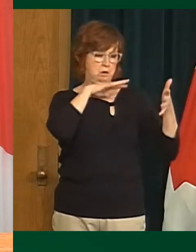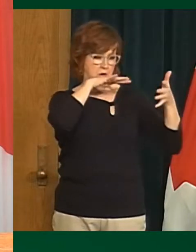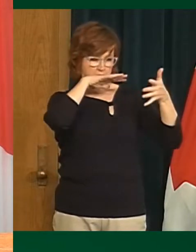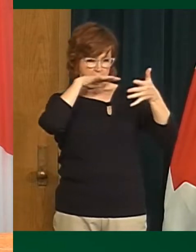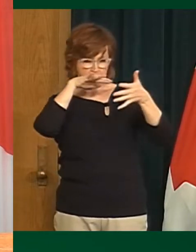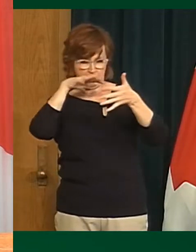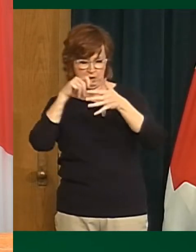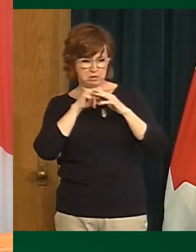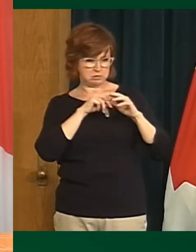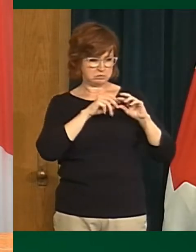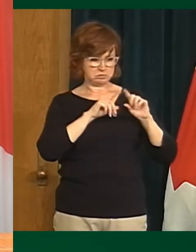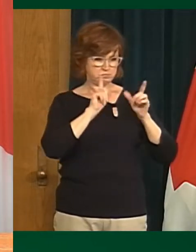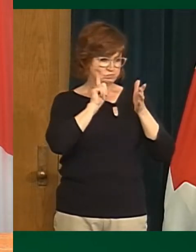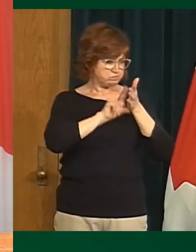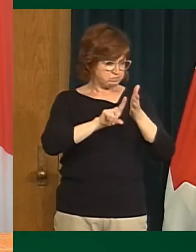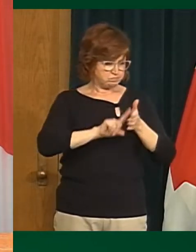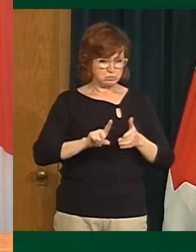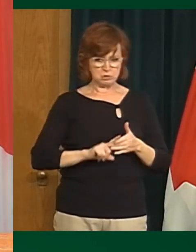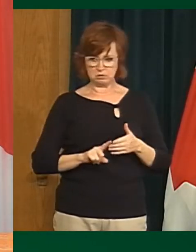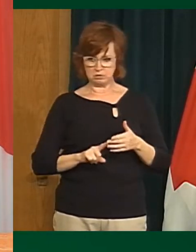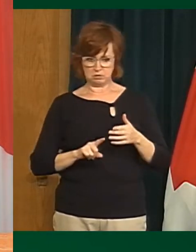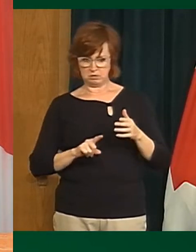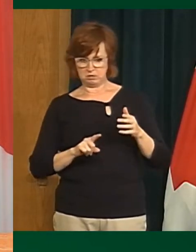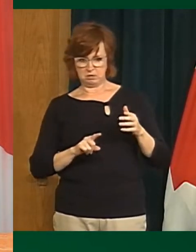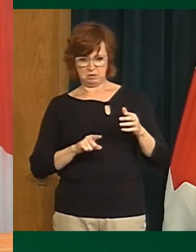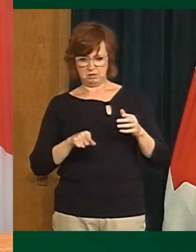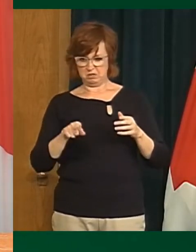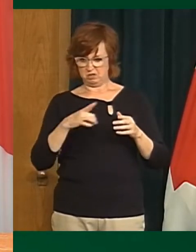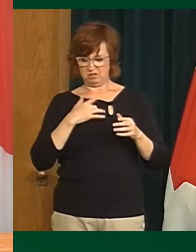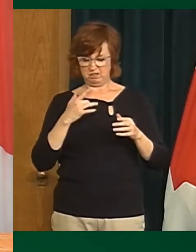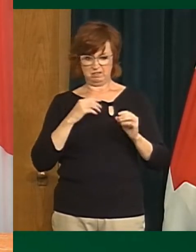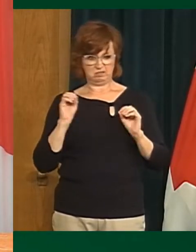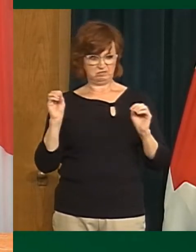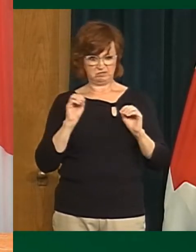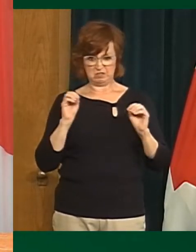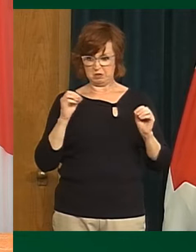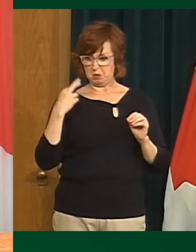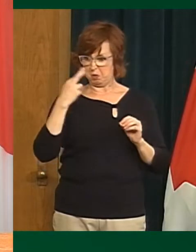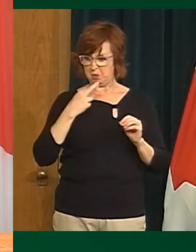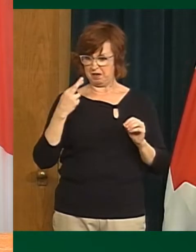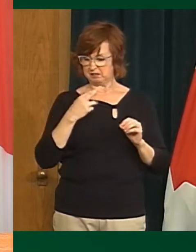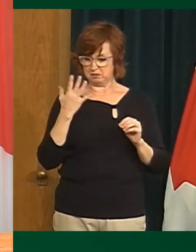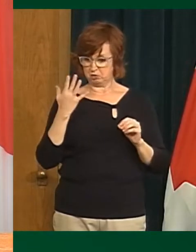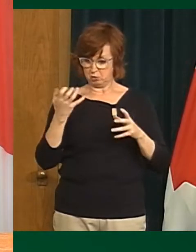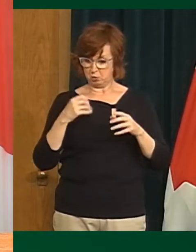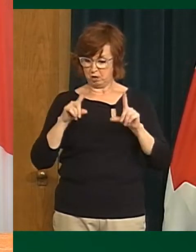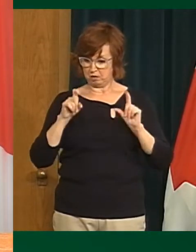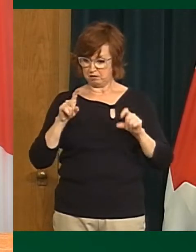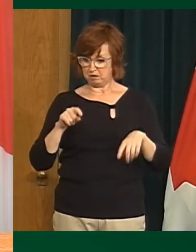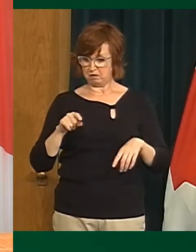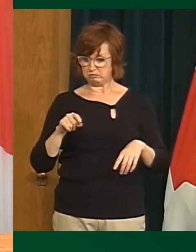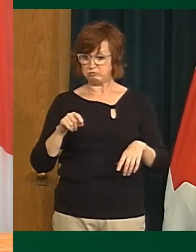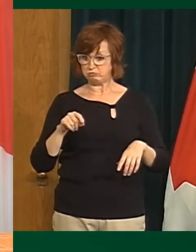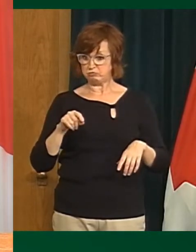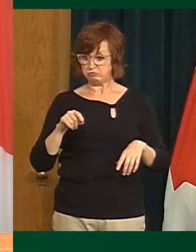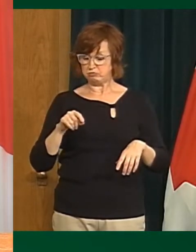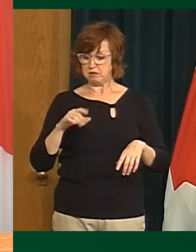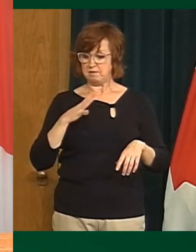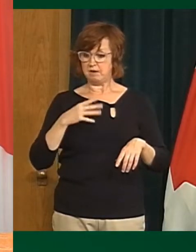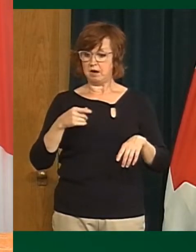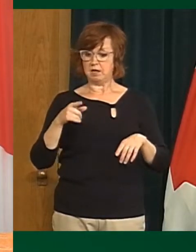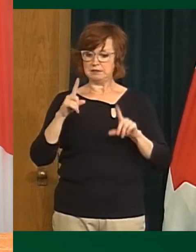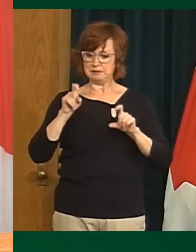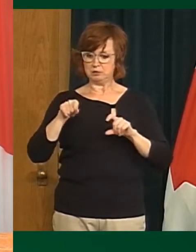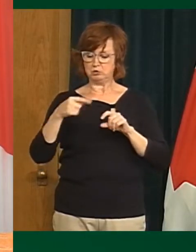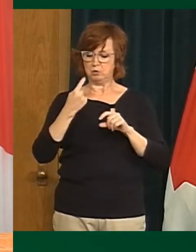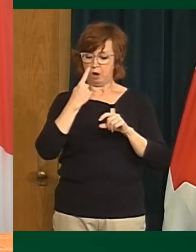of we have to understand that if you are test negative, that tells you nothing about tomorrow. So if you were a close contact